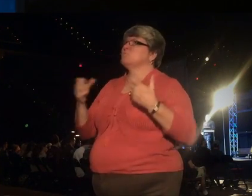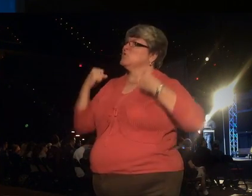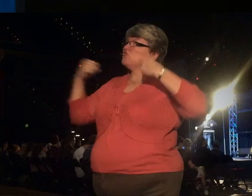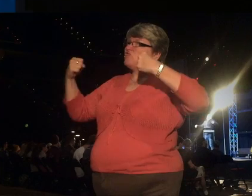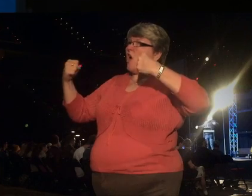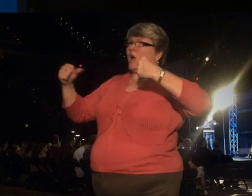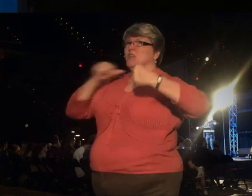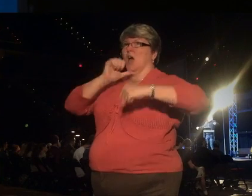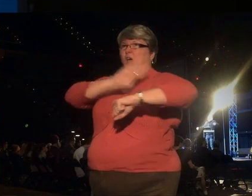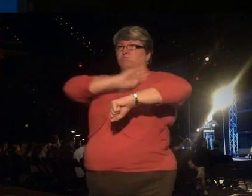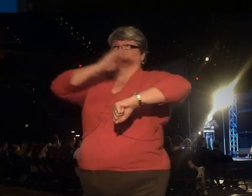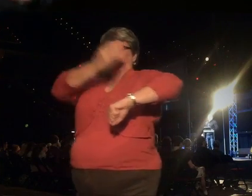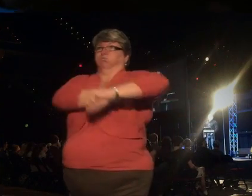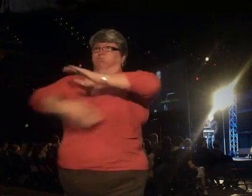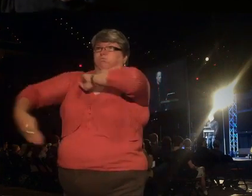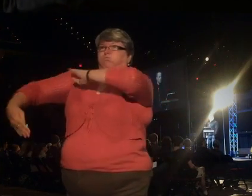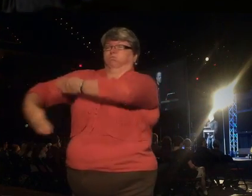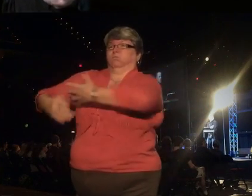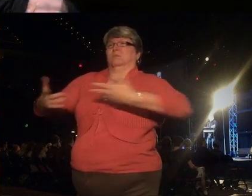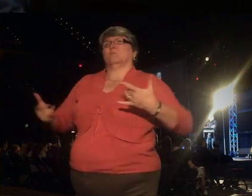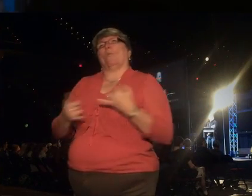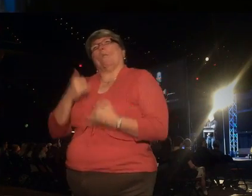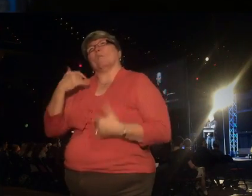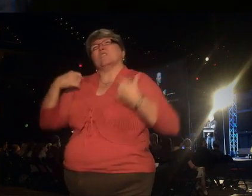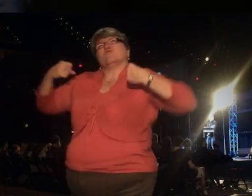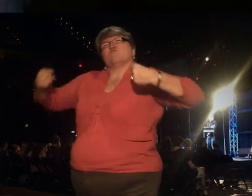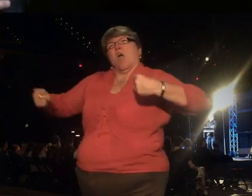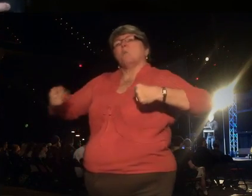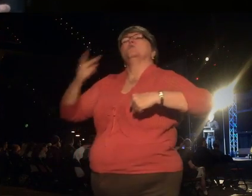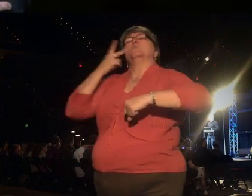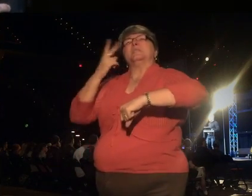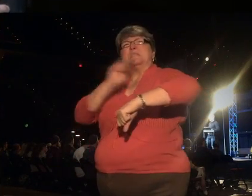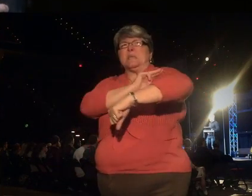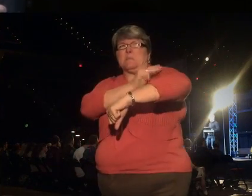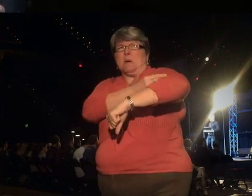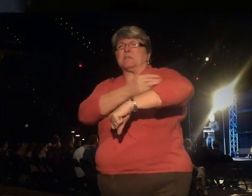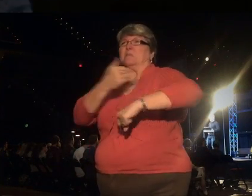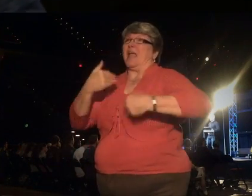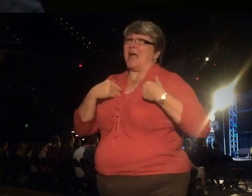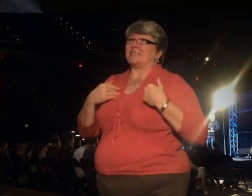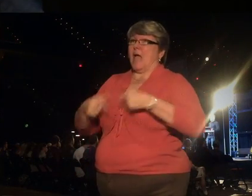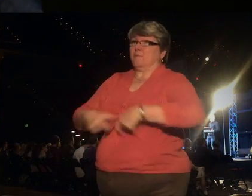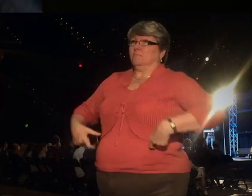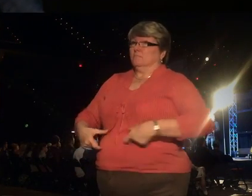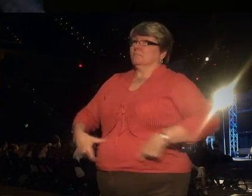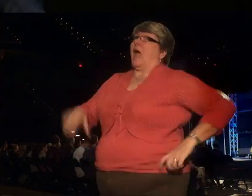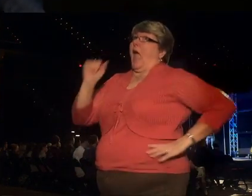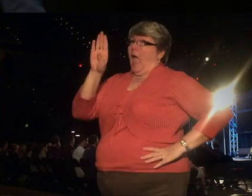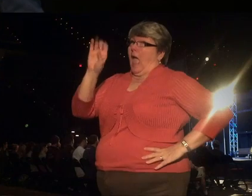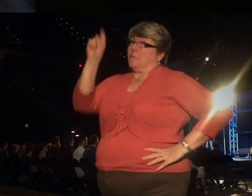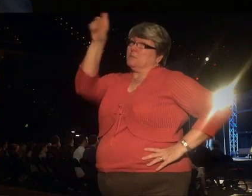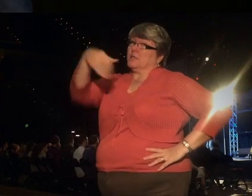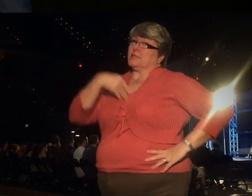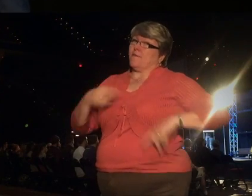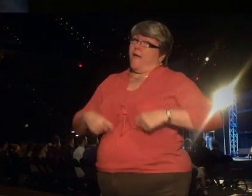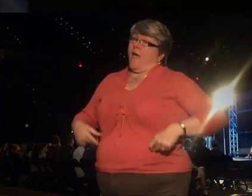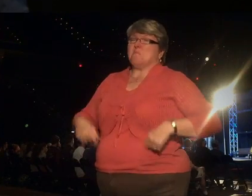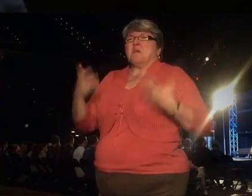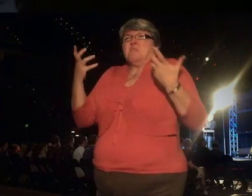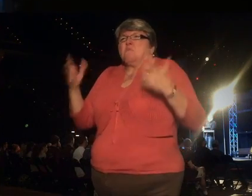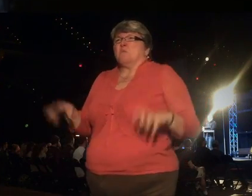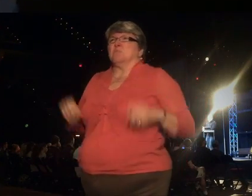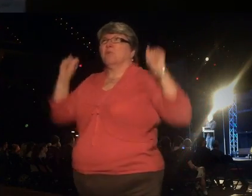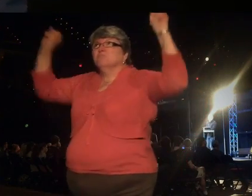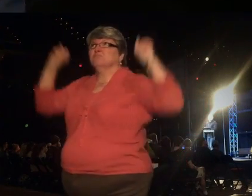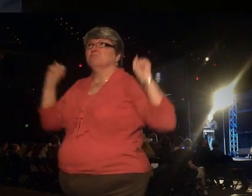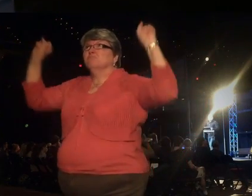be strong, but not like bulky. It's kind of like a lean, strong. Like I want you to see the muscles. Oh, but he's got to have abs, okay? He definitely has to have abs. But I don't want him to